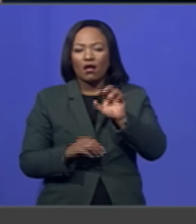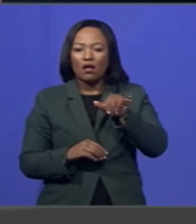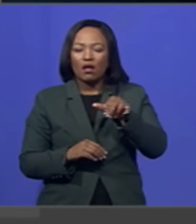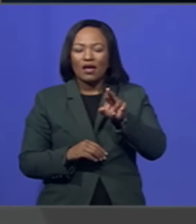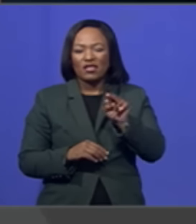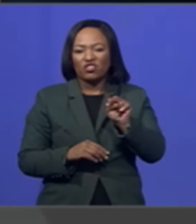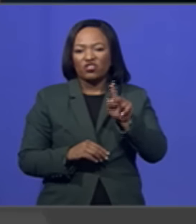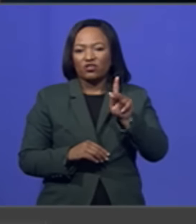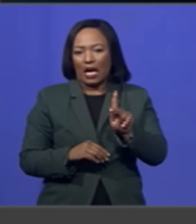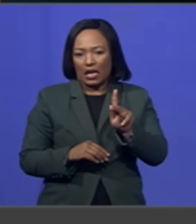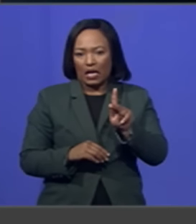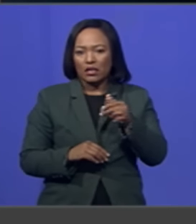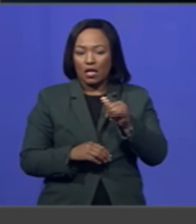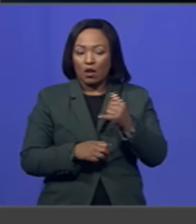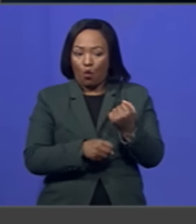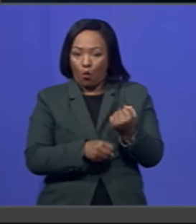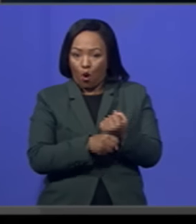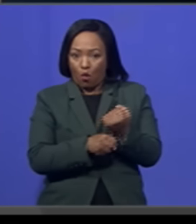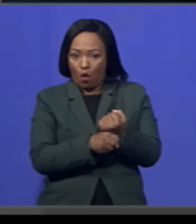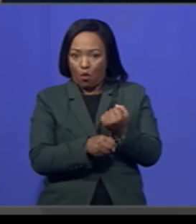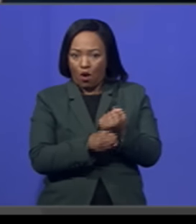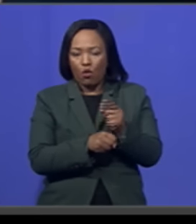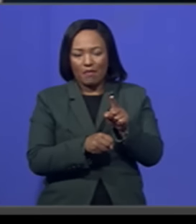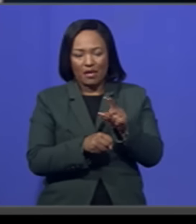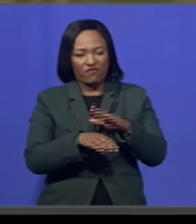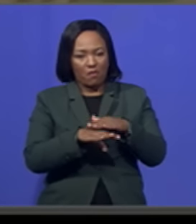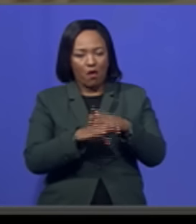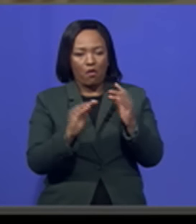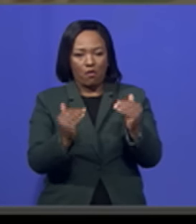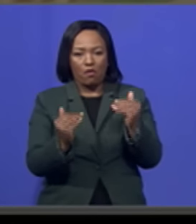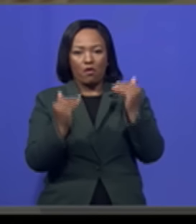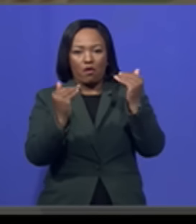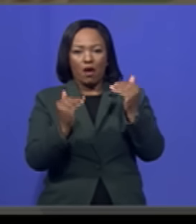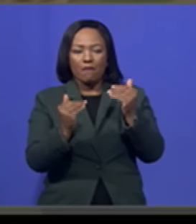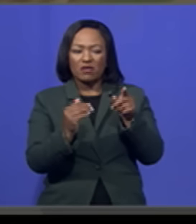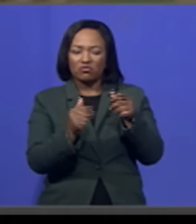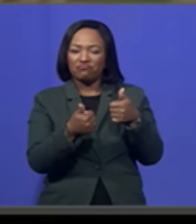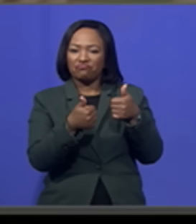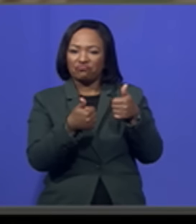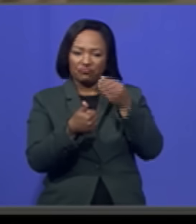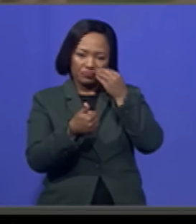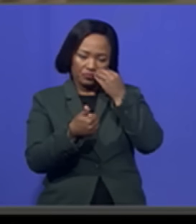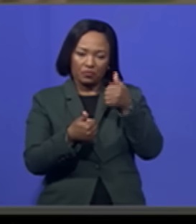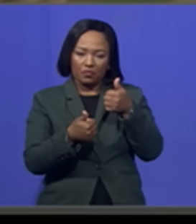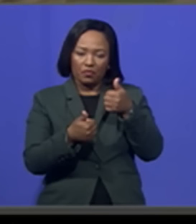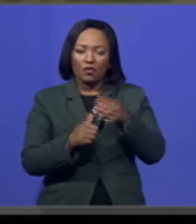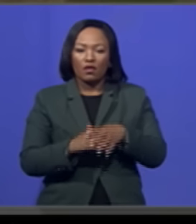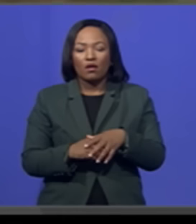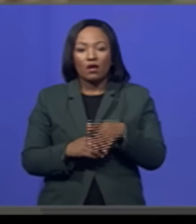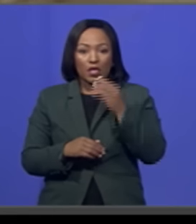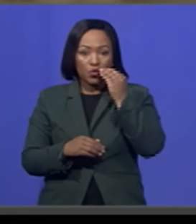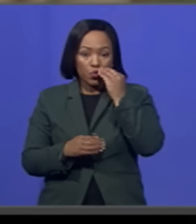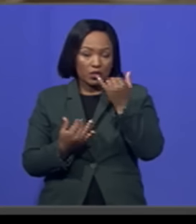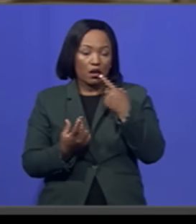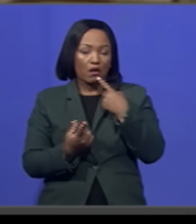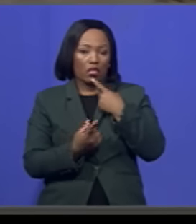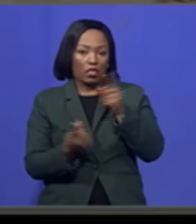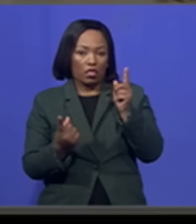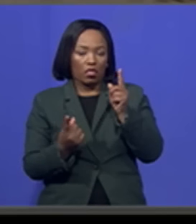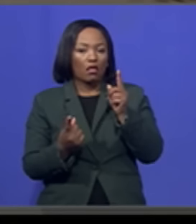of us to get an even better rate. But indeed, very good news for us. Maemo ana a ditaba a thusa naha ho beng e